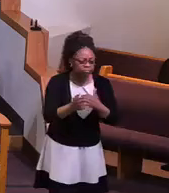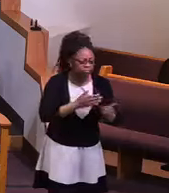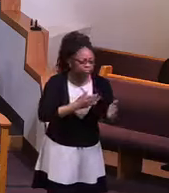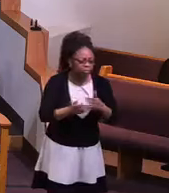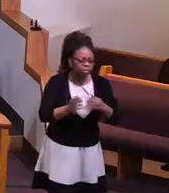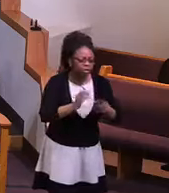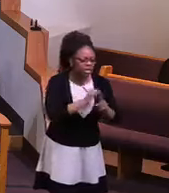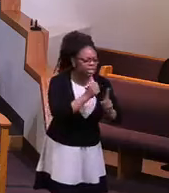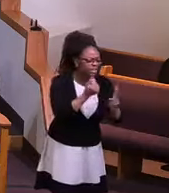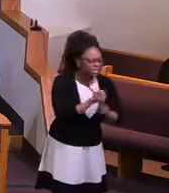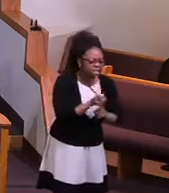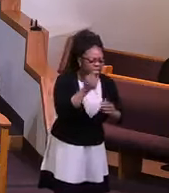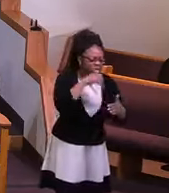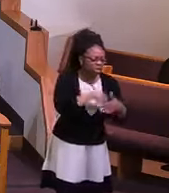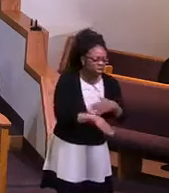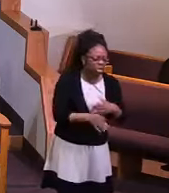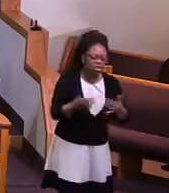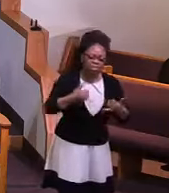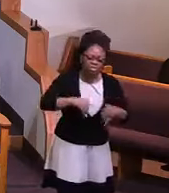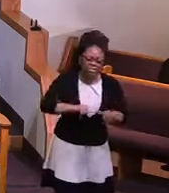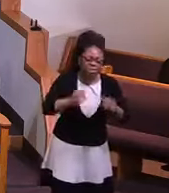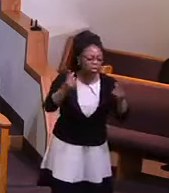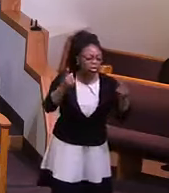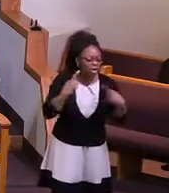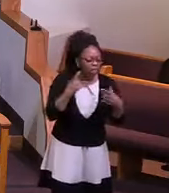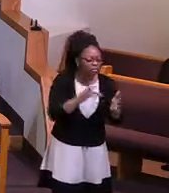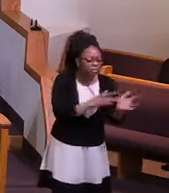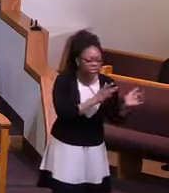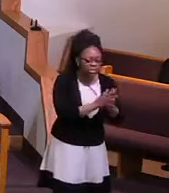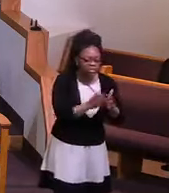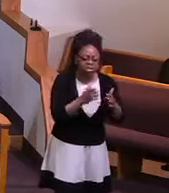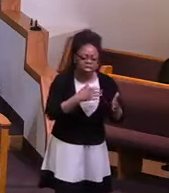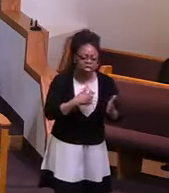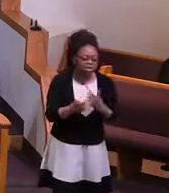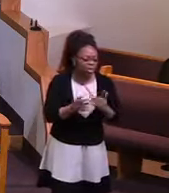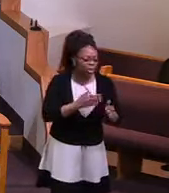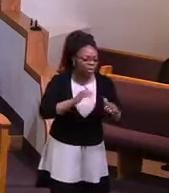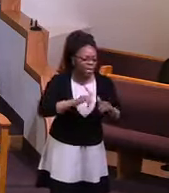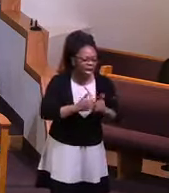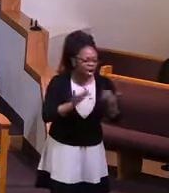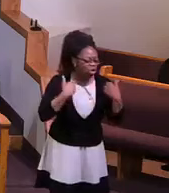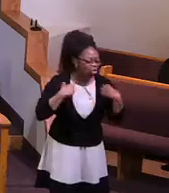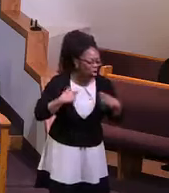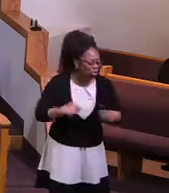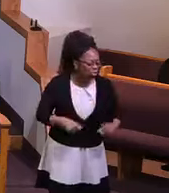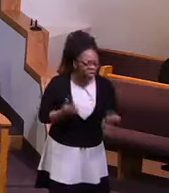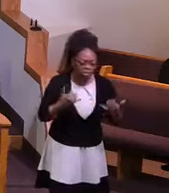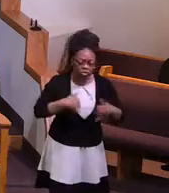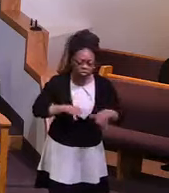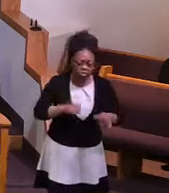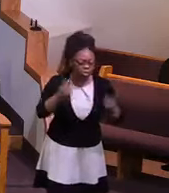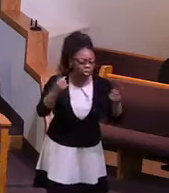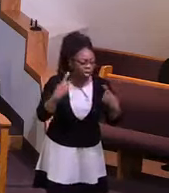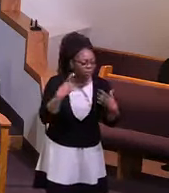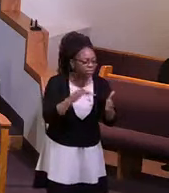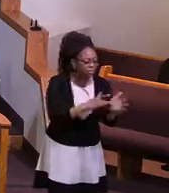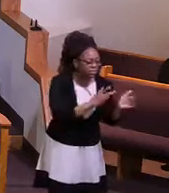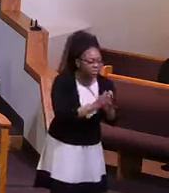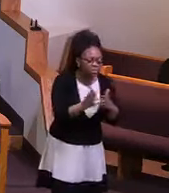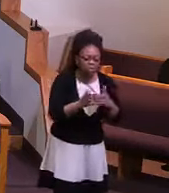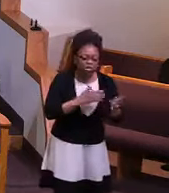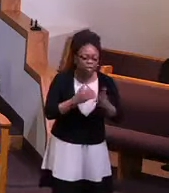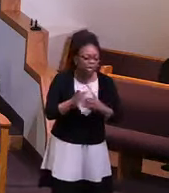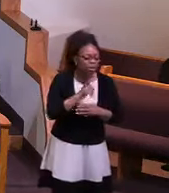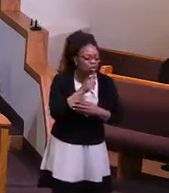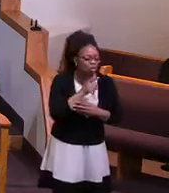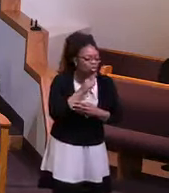in, you can still come to Jesus. No matter how you are dressed, you can still come to Jesus. No matter who you